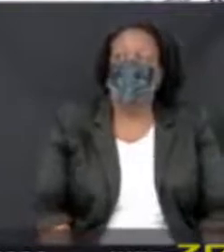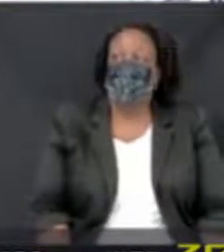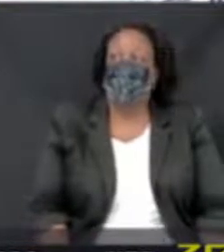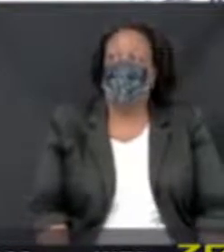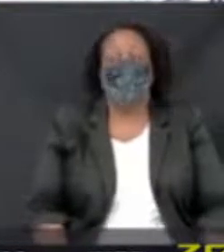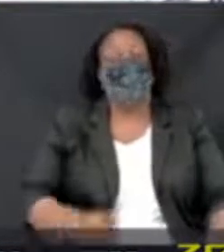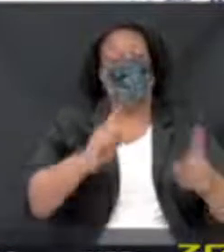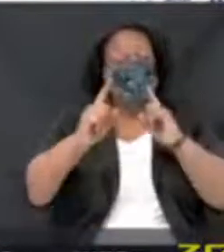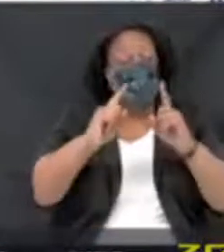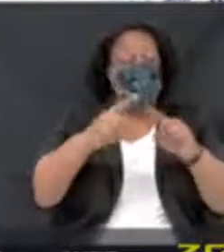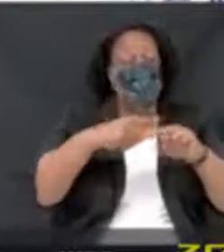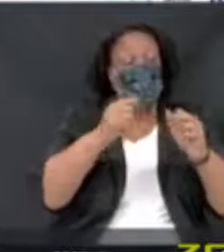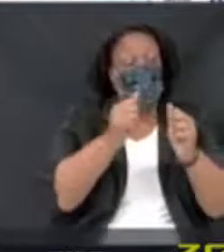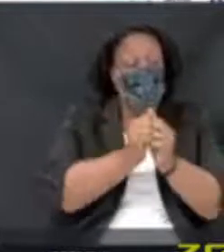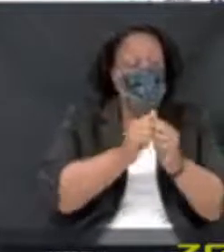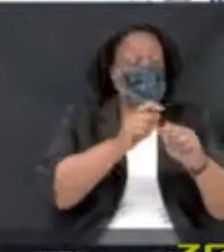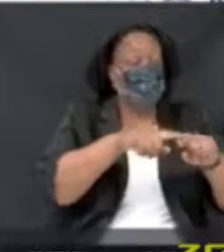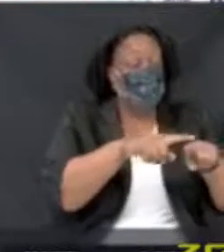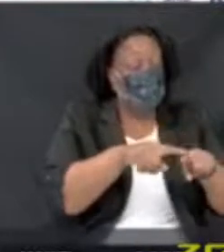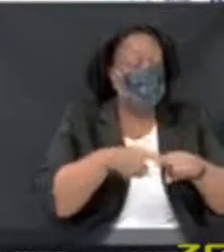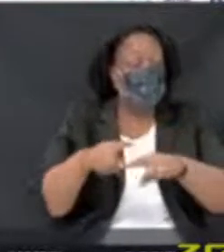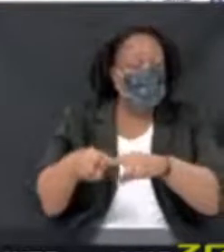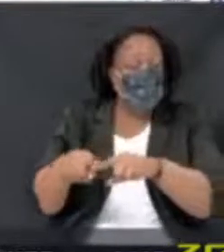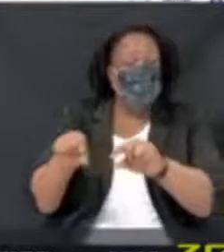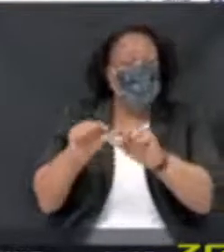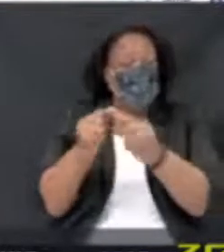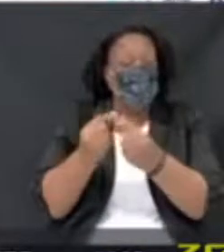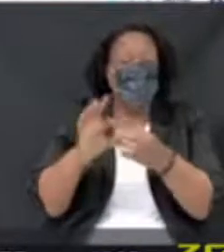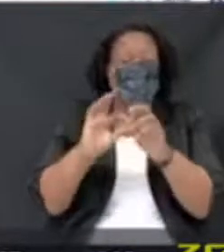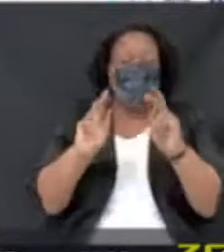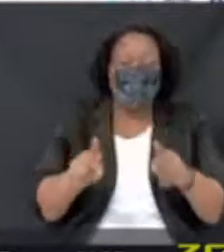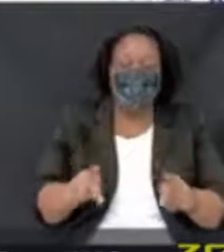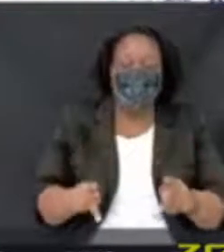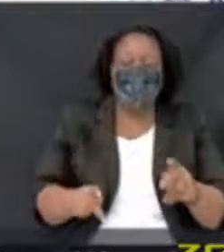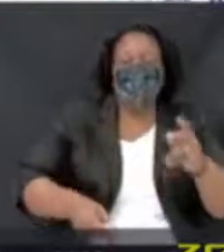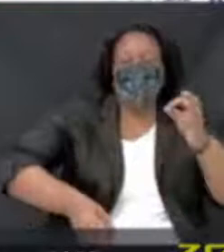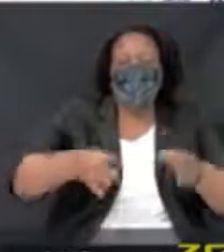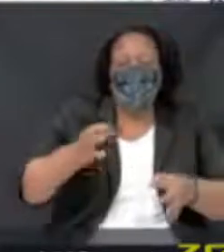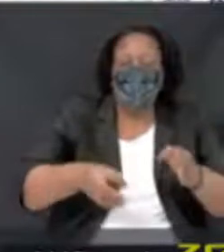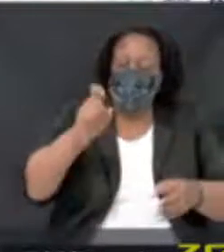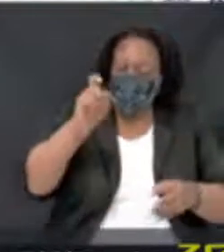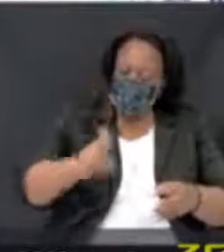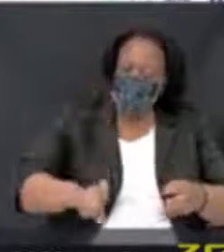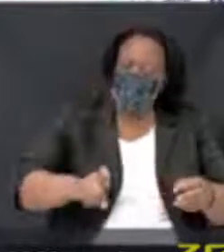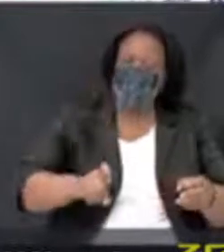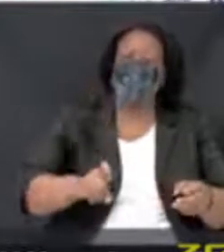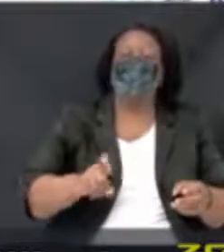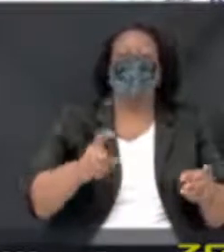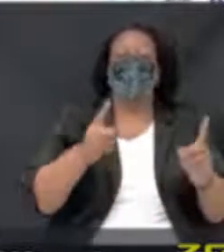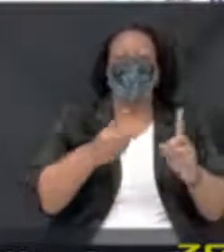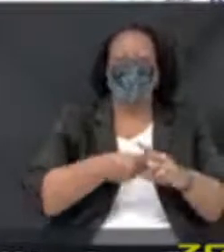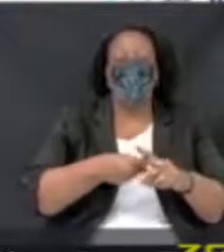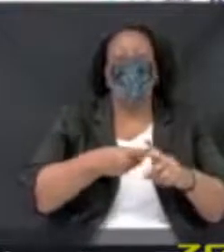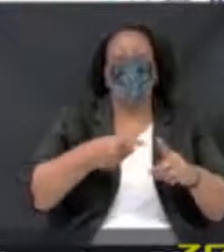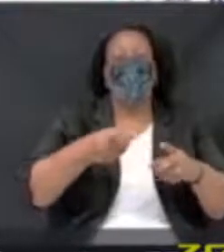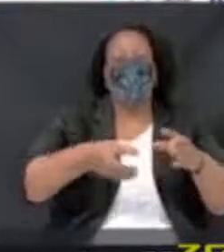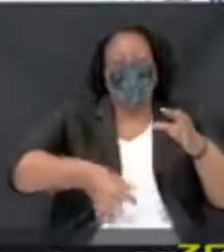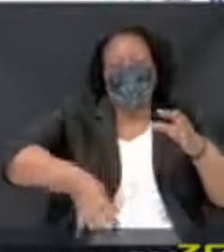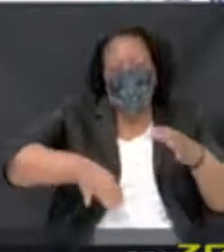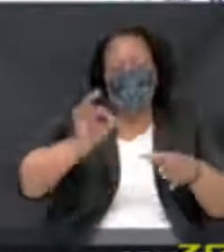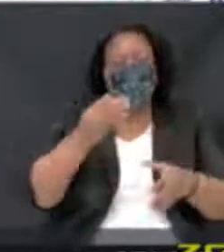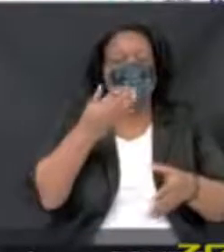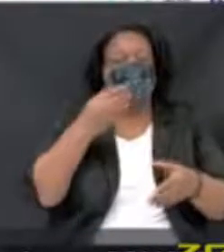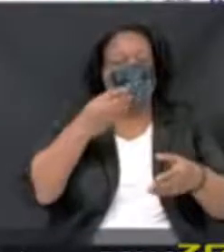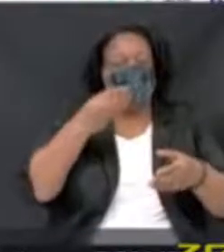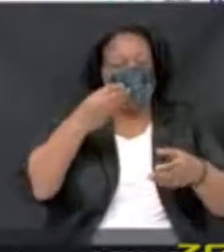with the relevant public or private agencies as may be necessary. D, to consult programs of public information